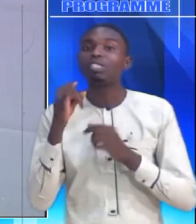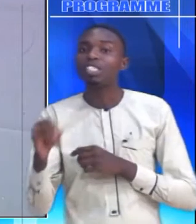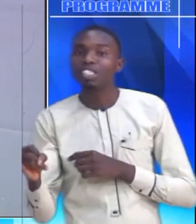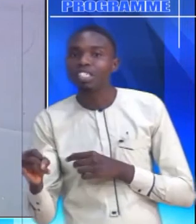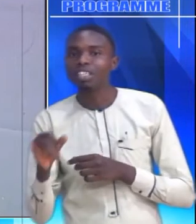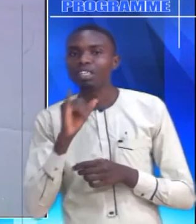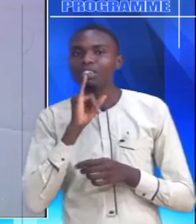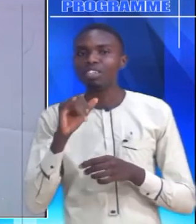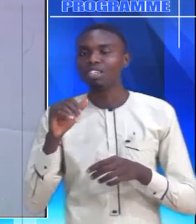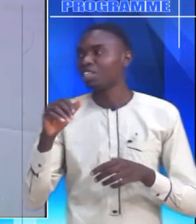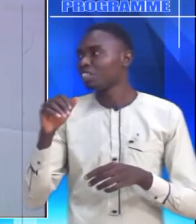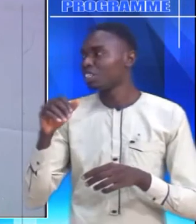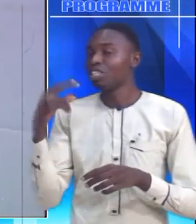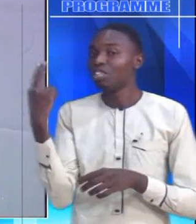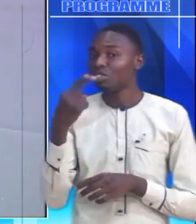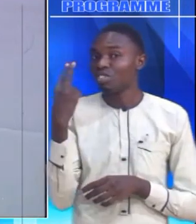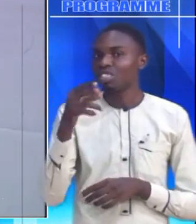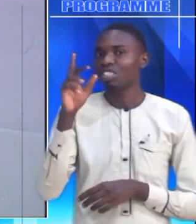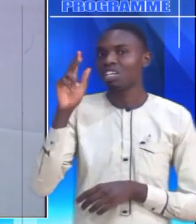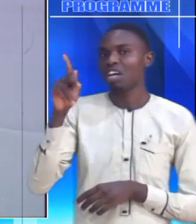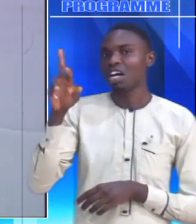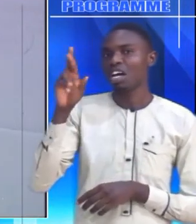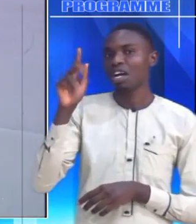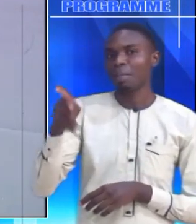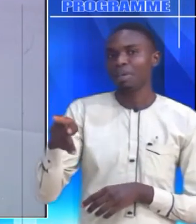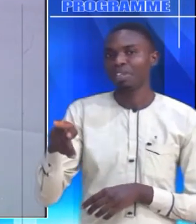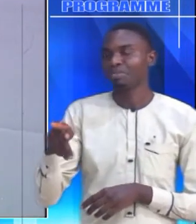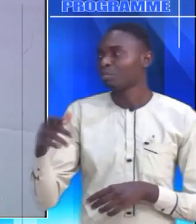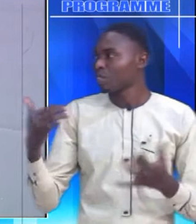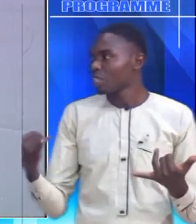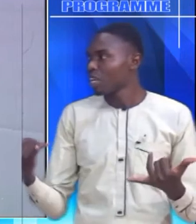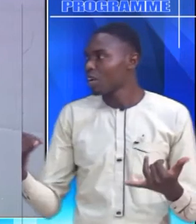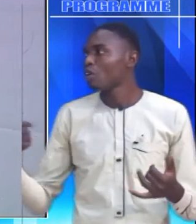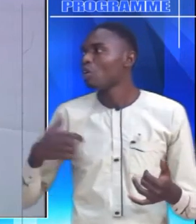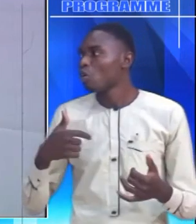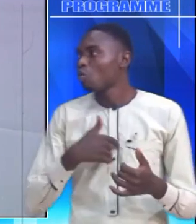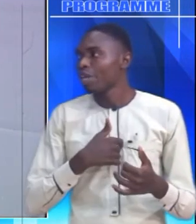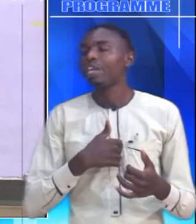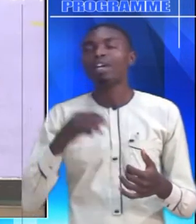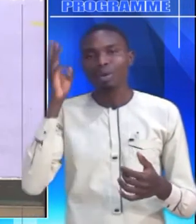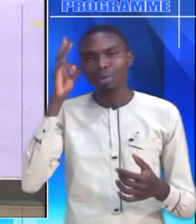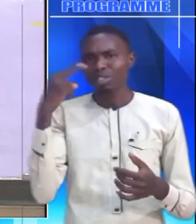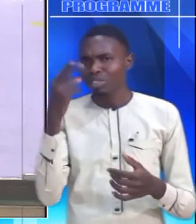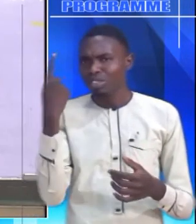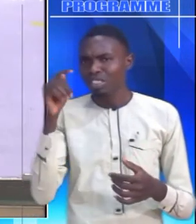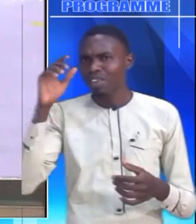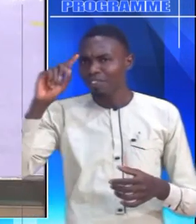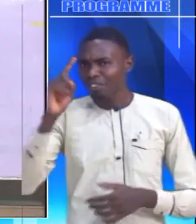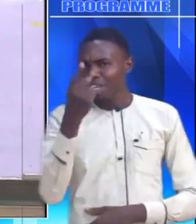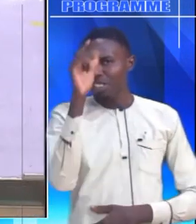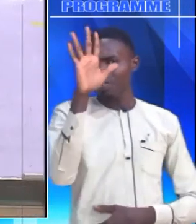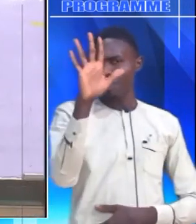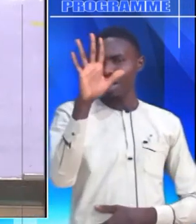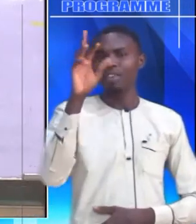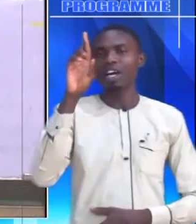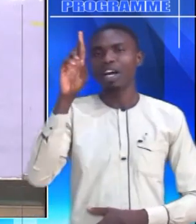for this lesson, we are considering the first 5 RPs. That is the first 5 vowel sounds